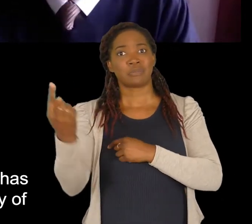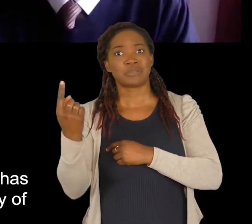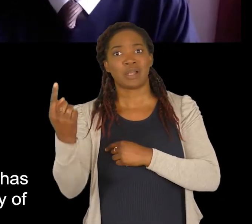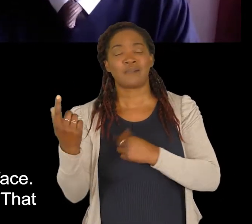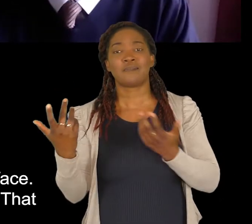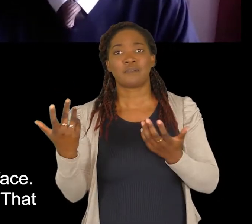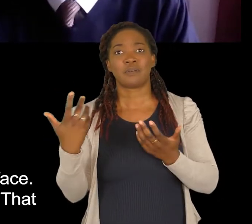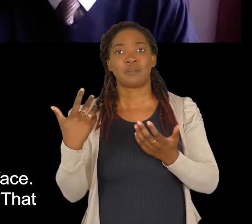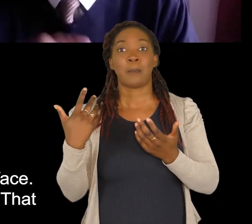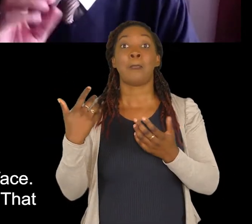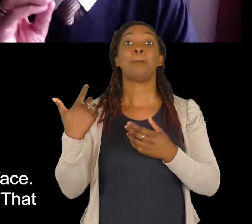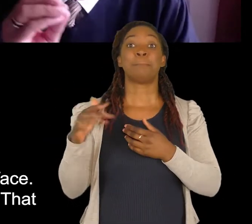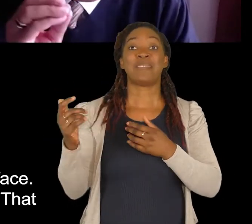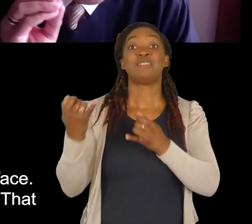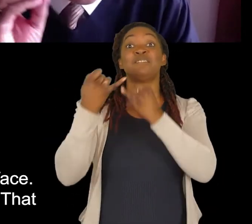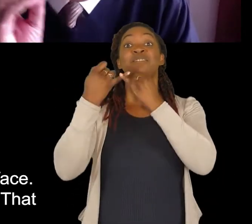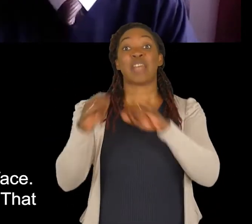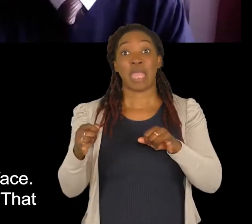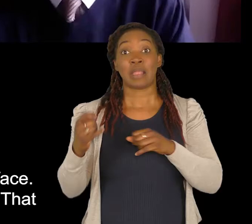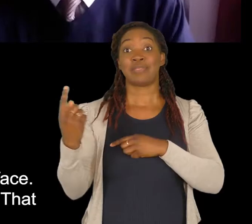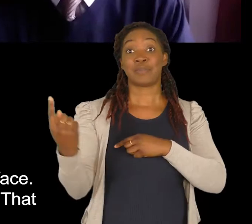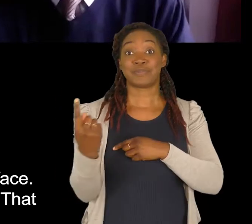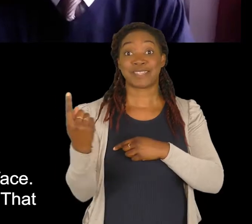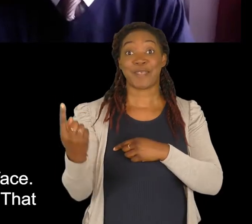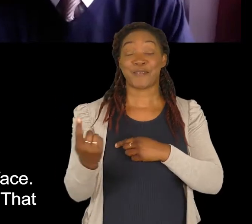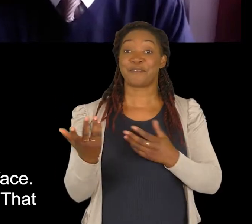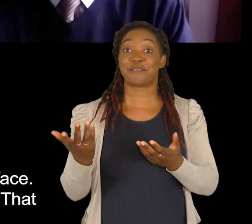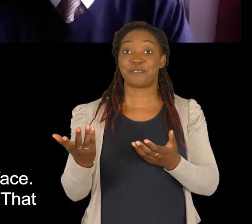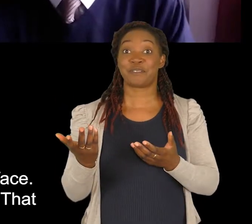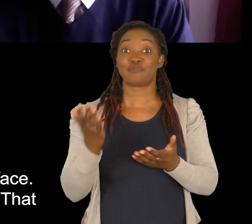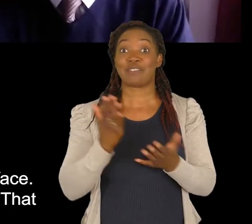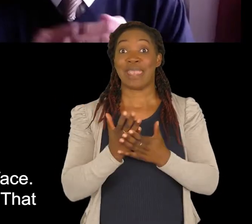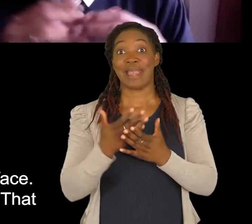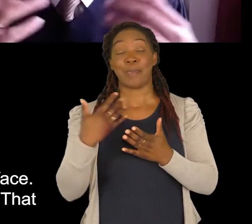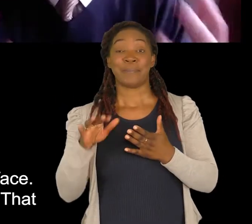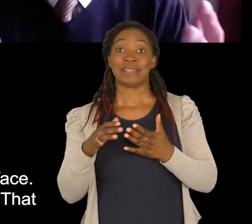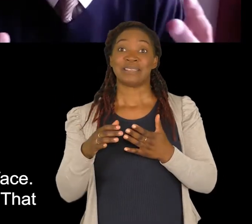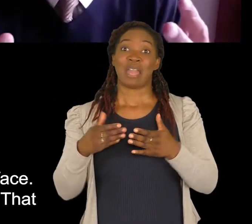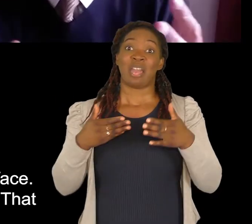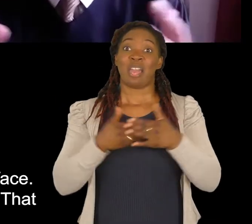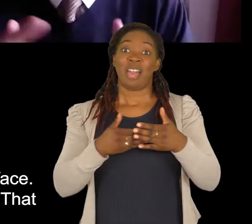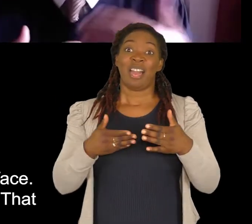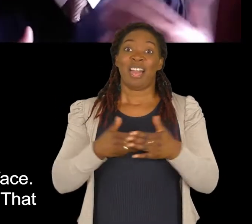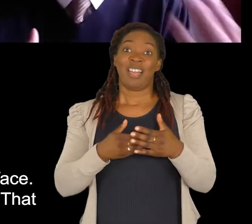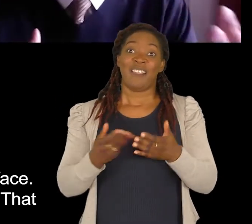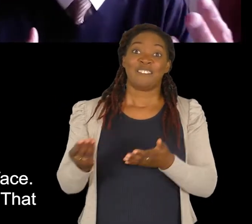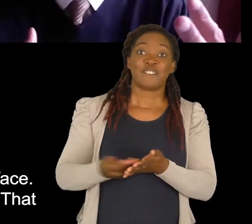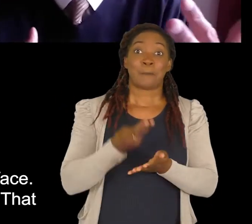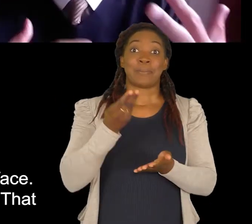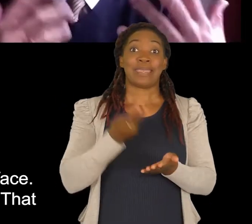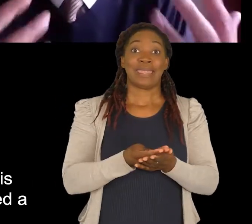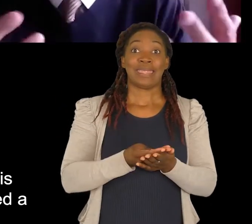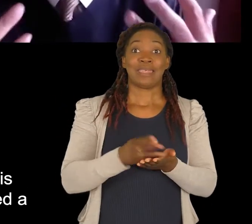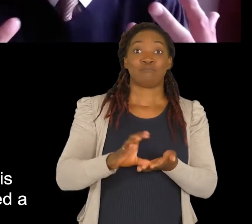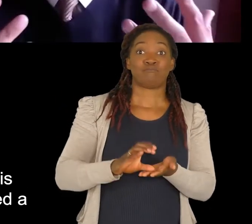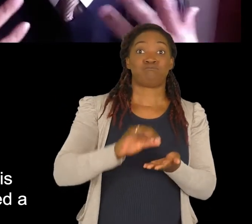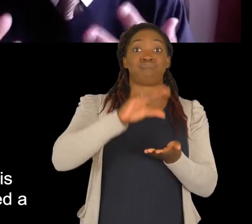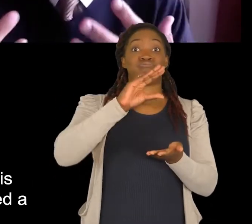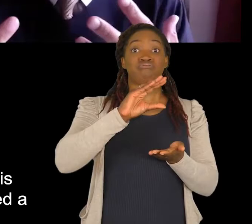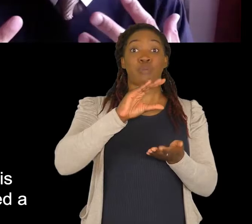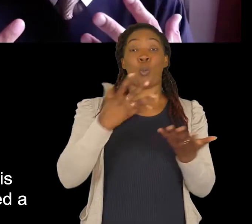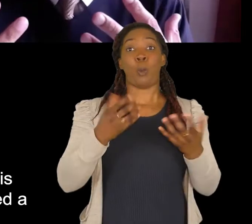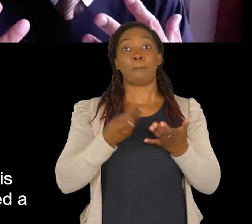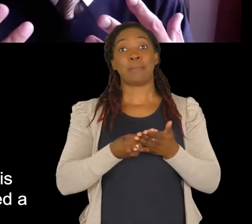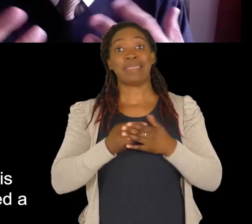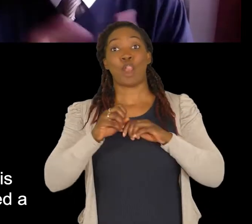that's had a story of failure, that has been absolutely at the coalface, that has raised money, that has lost money, that really